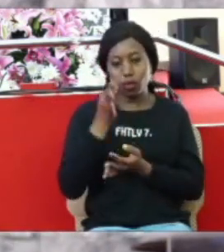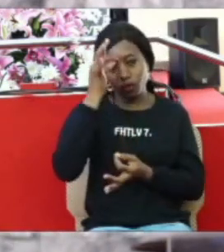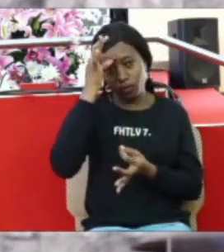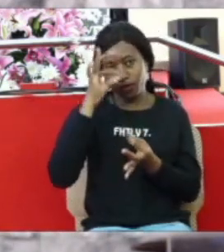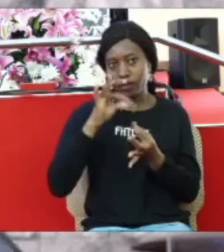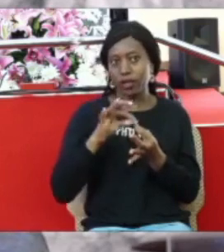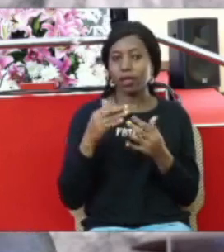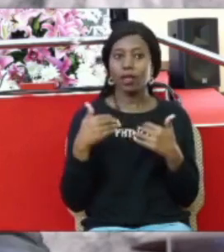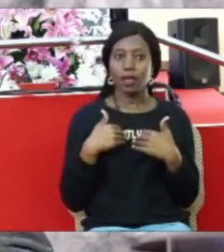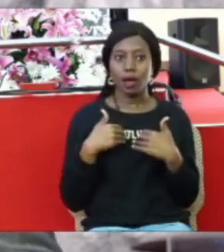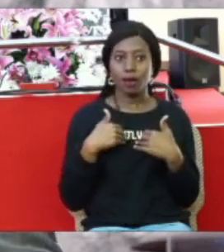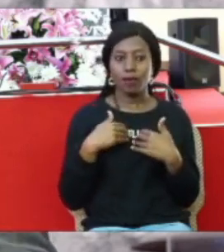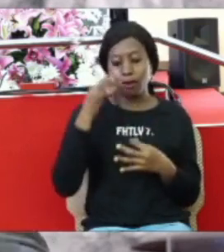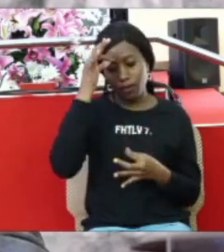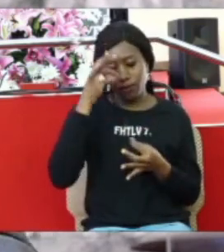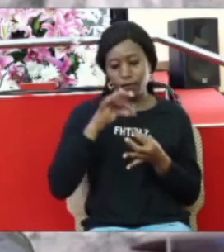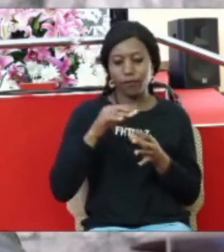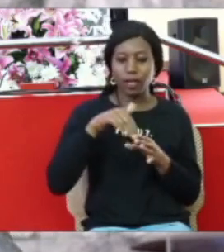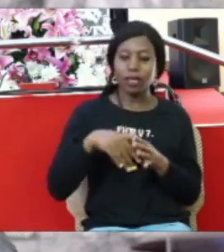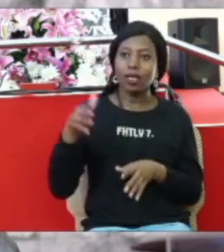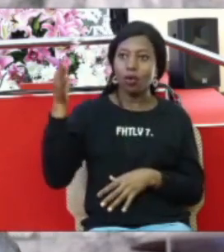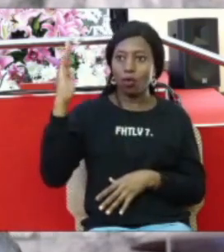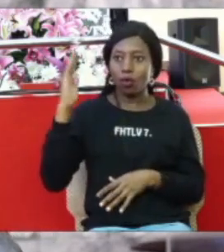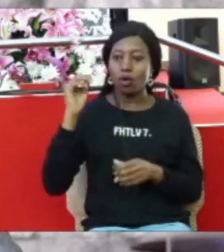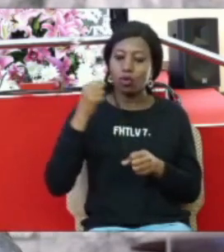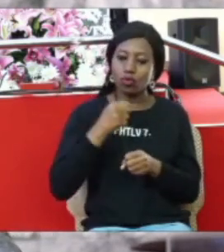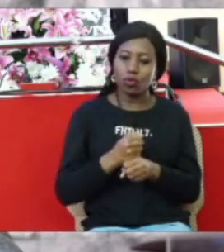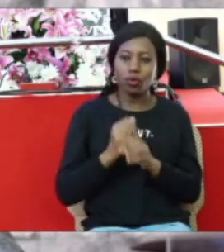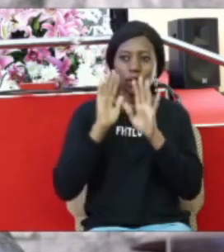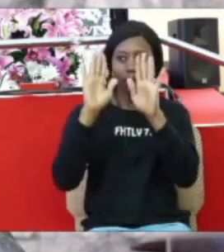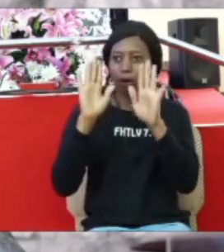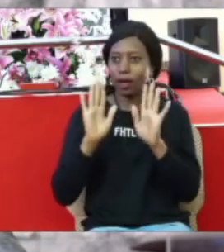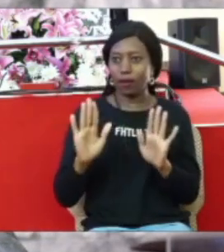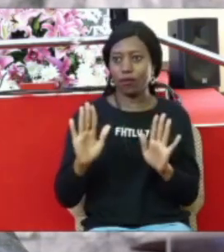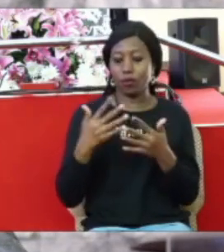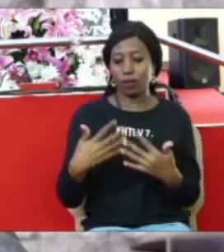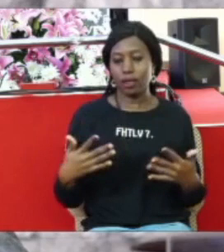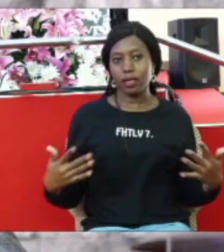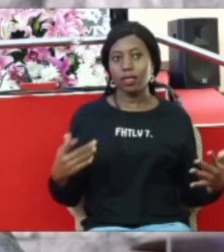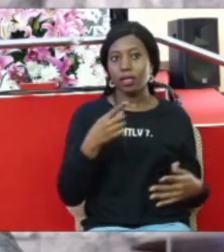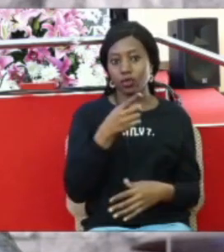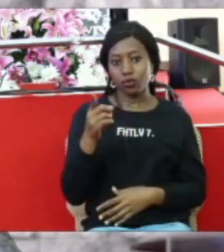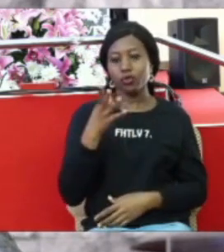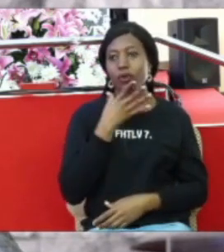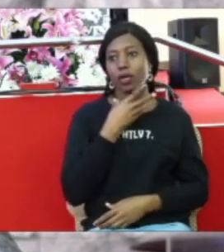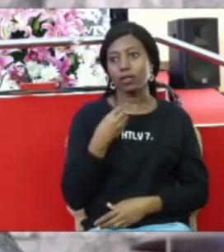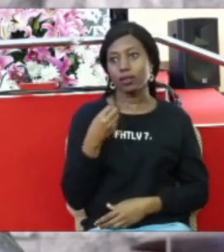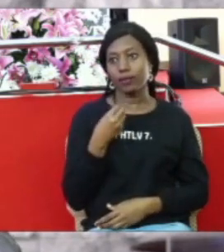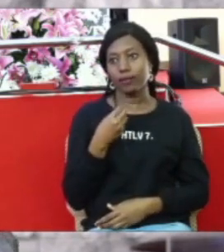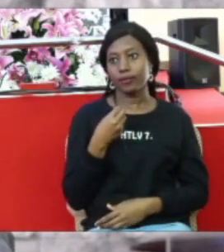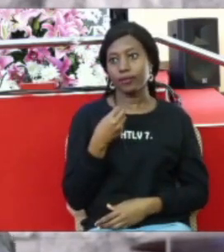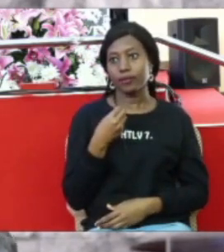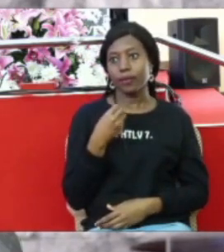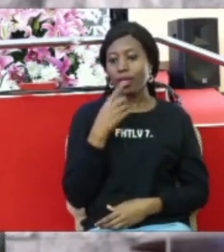had, faith in God to do the amazing and wonderful things that you and I desire. So we are saying